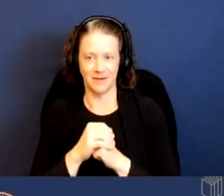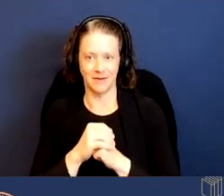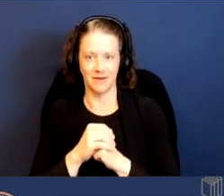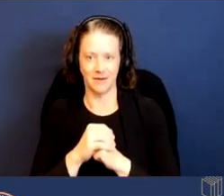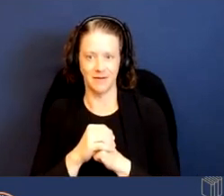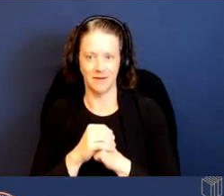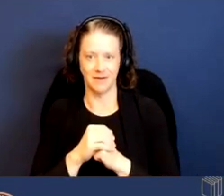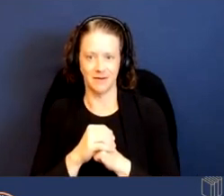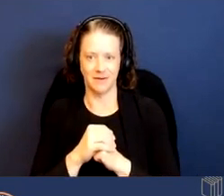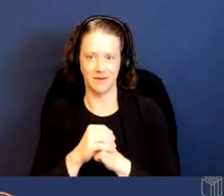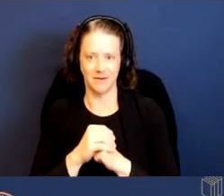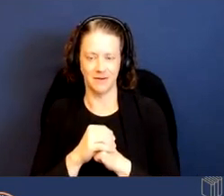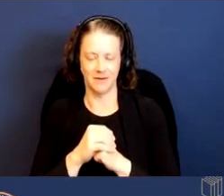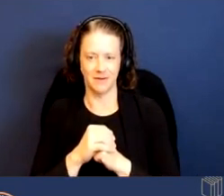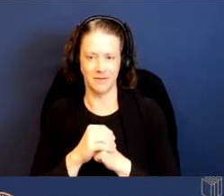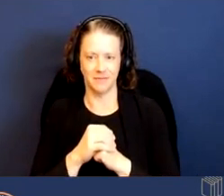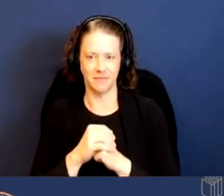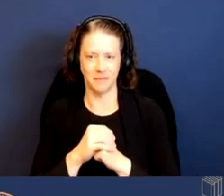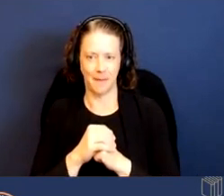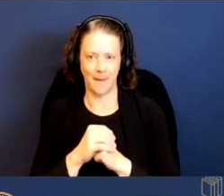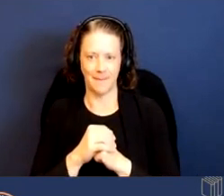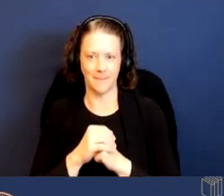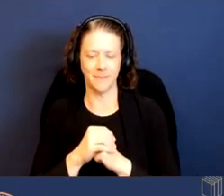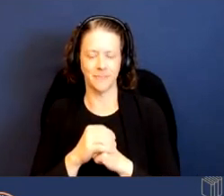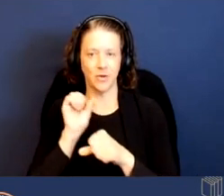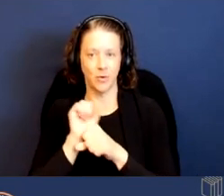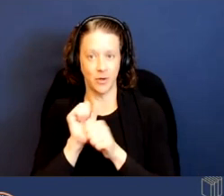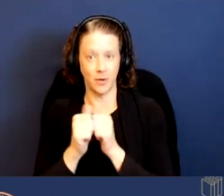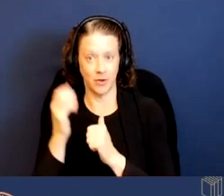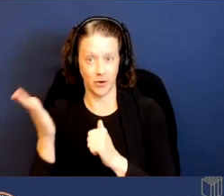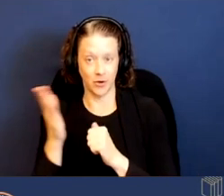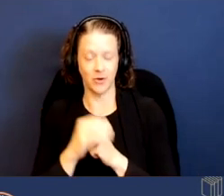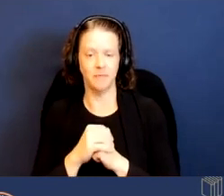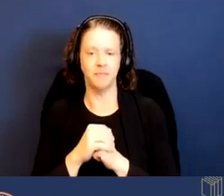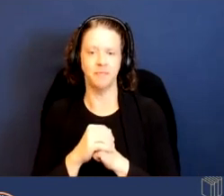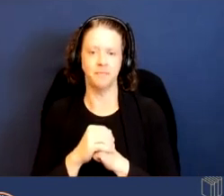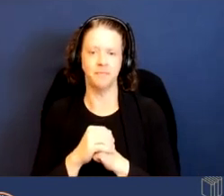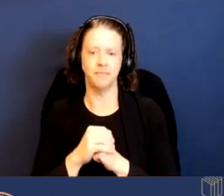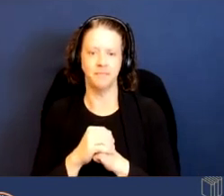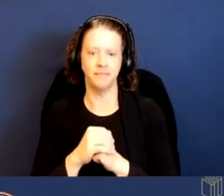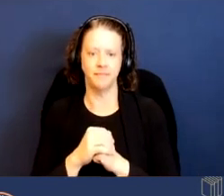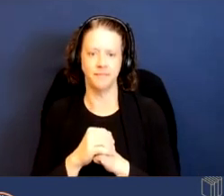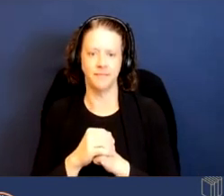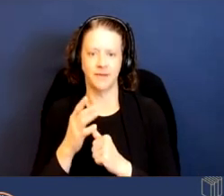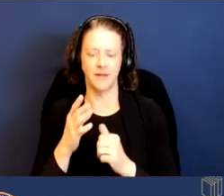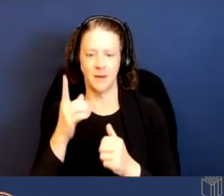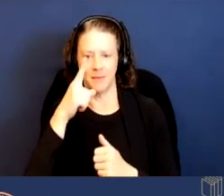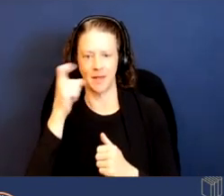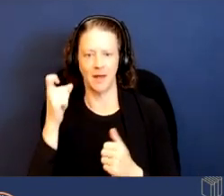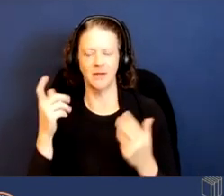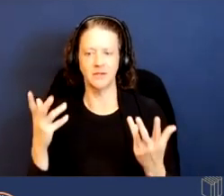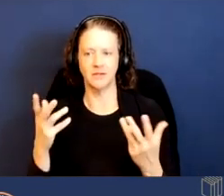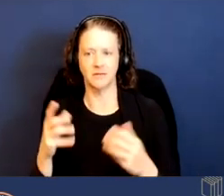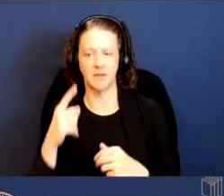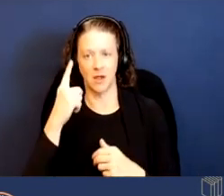we're really excited and looking forward to working with her. As well, because